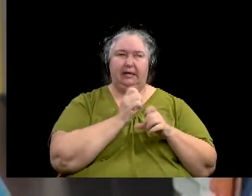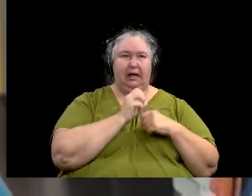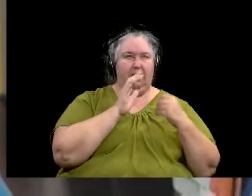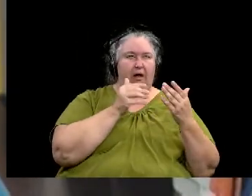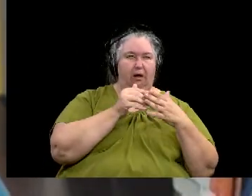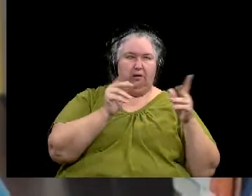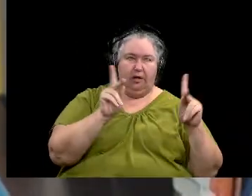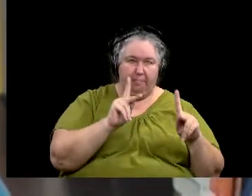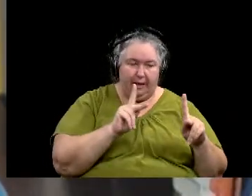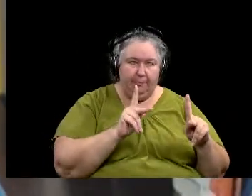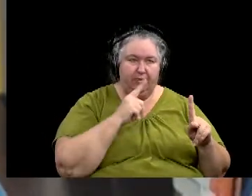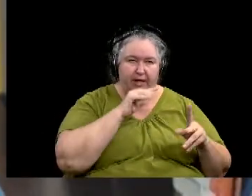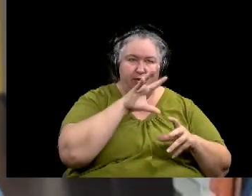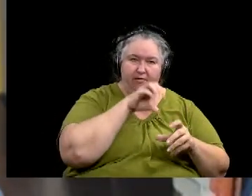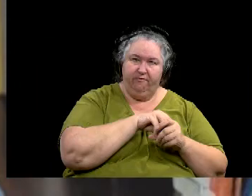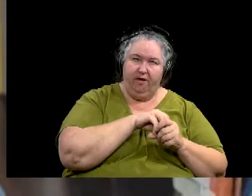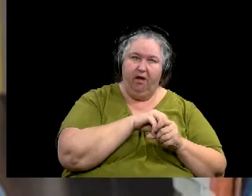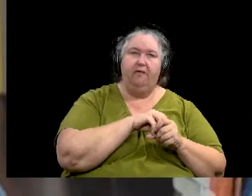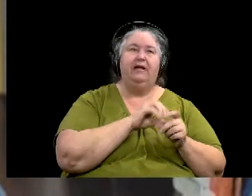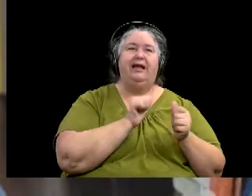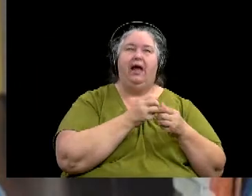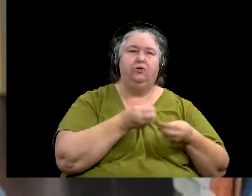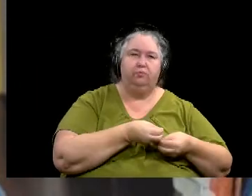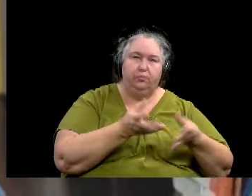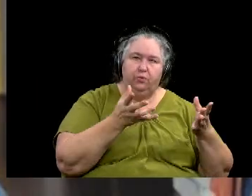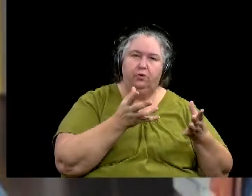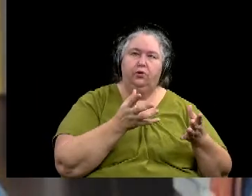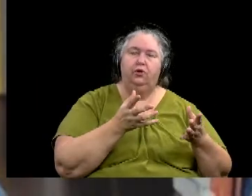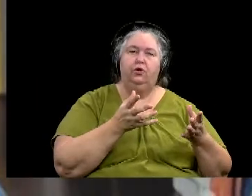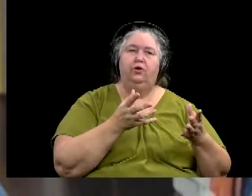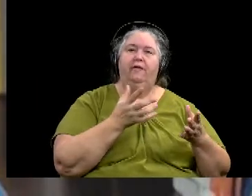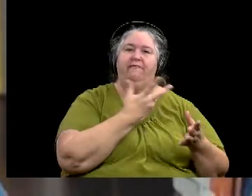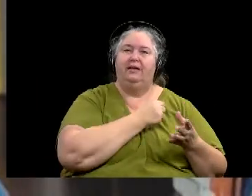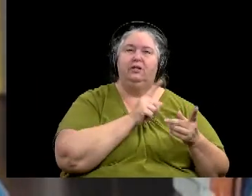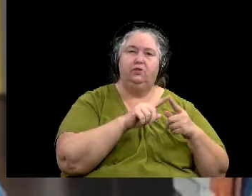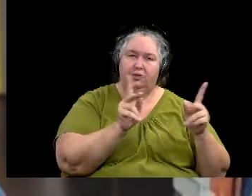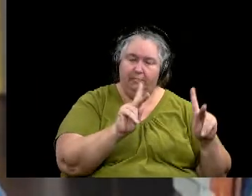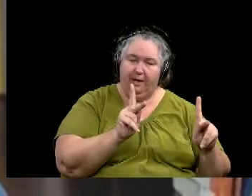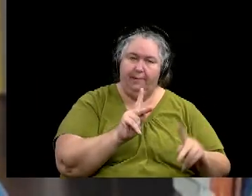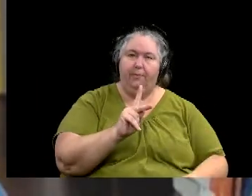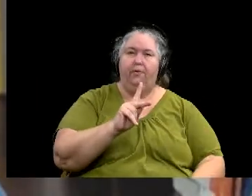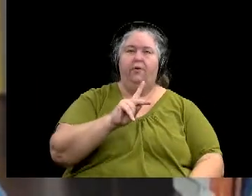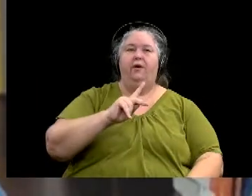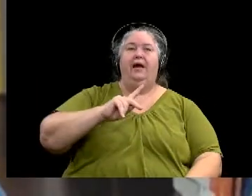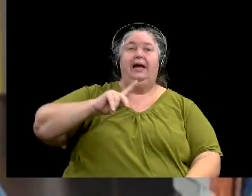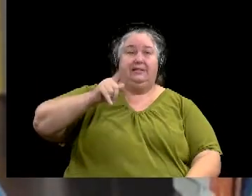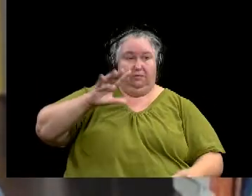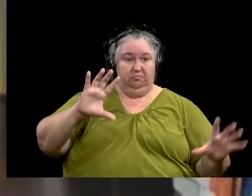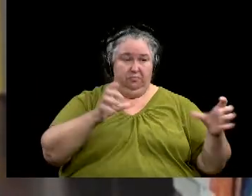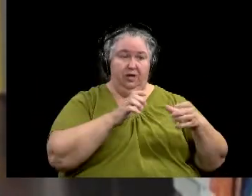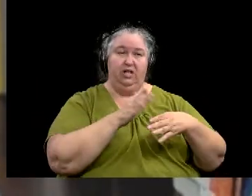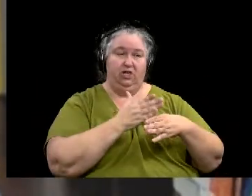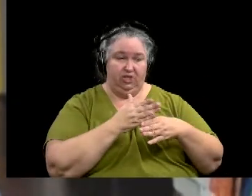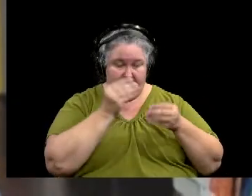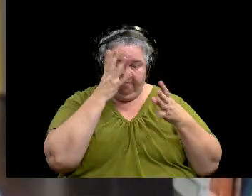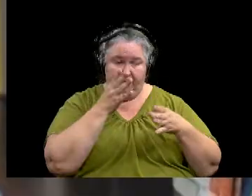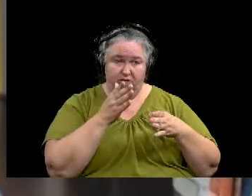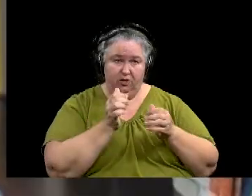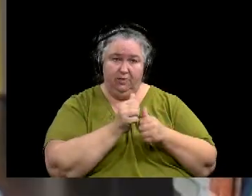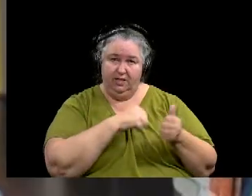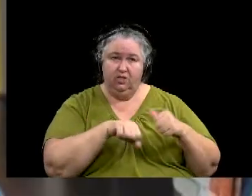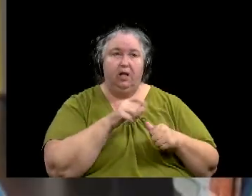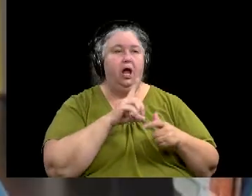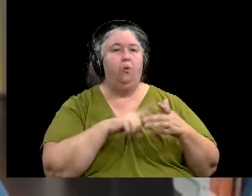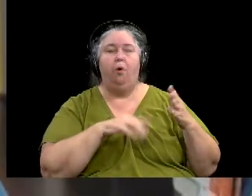public, pull those stakeholders together and share information and expectations. So we started meeting with that group a couple of